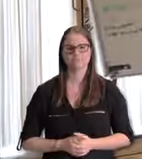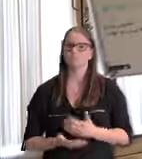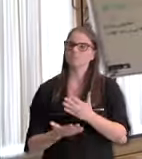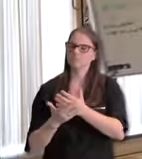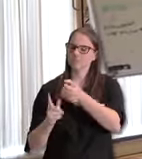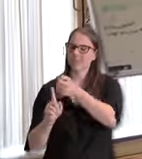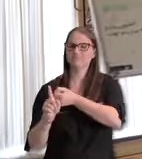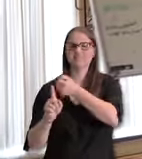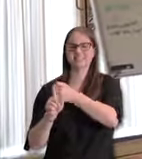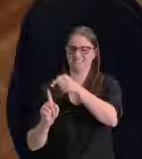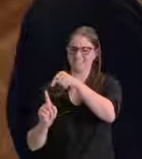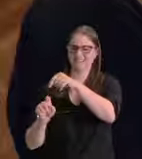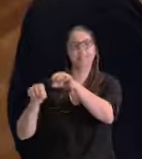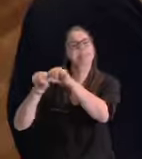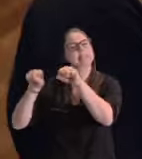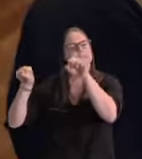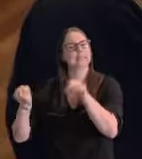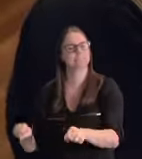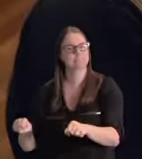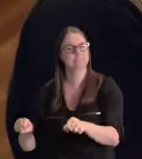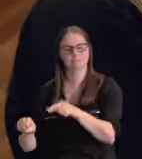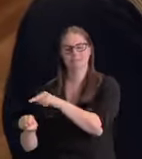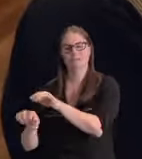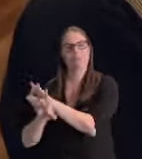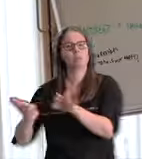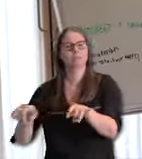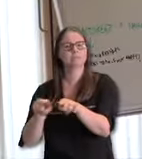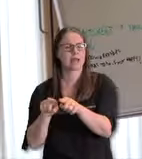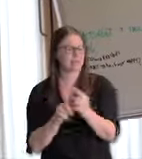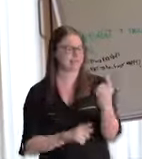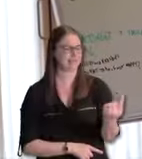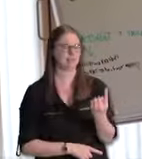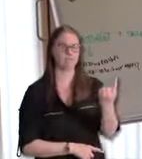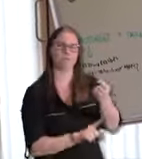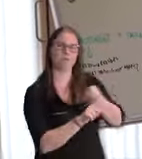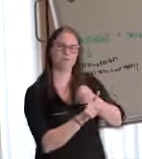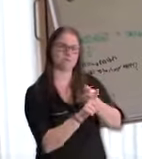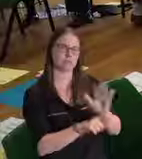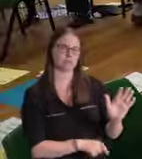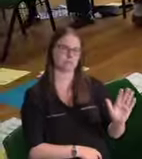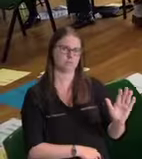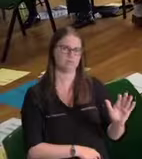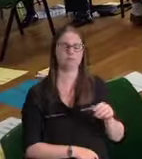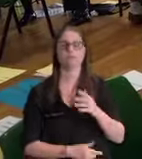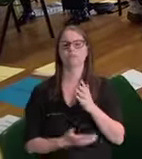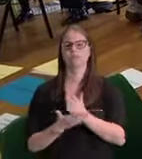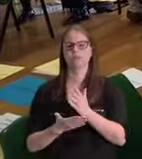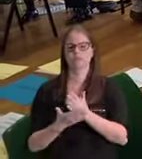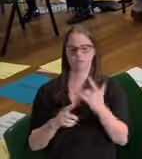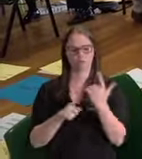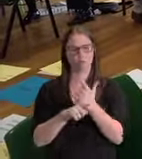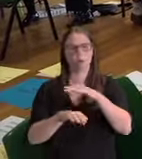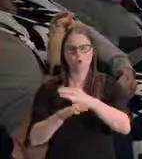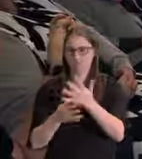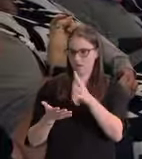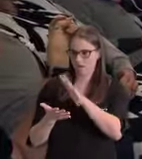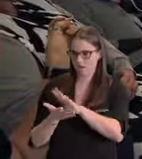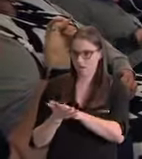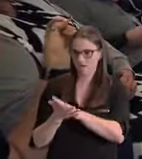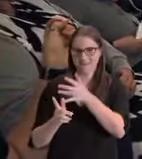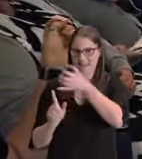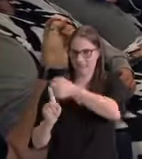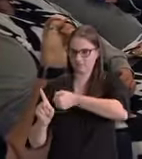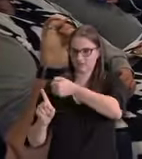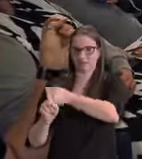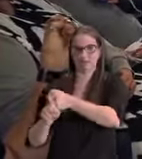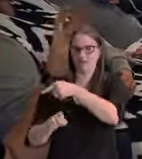Advocacy on a systemic level is obviously different to individual advocacy. What you're talking about there is